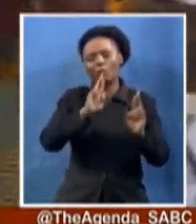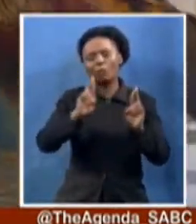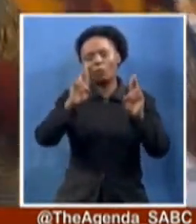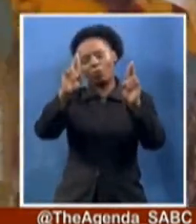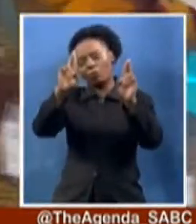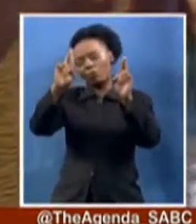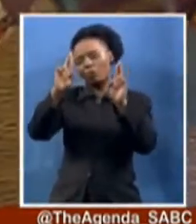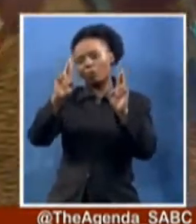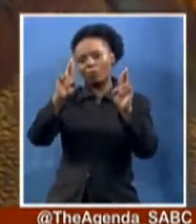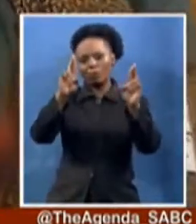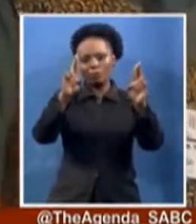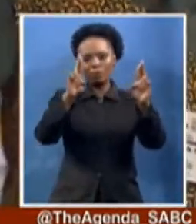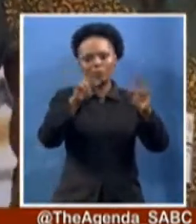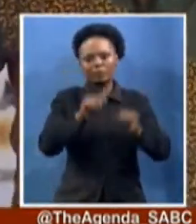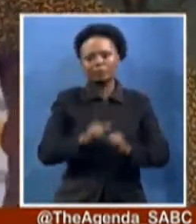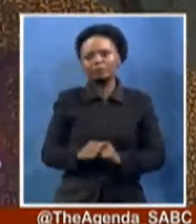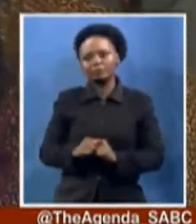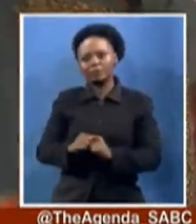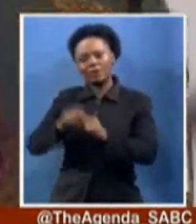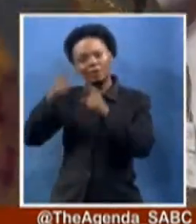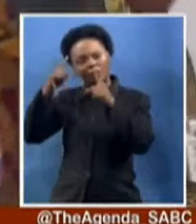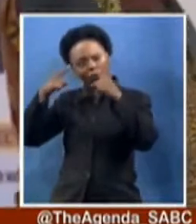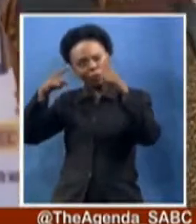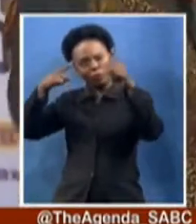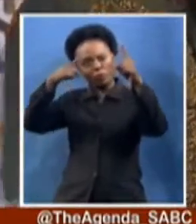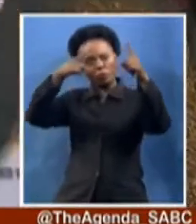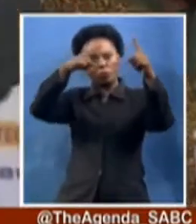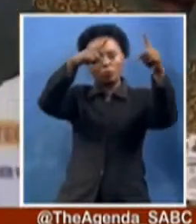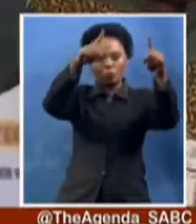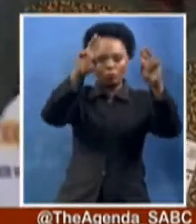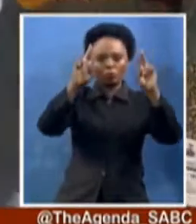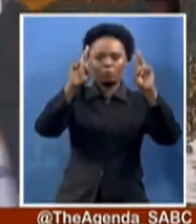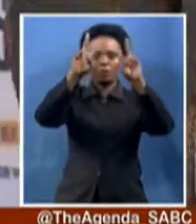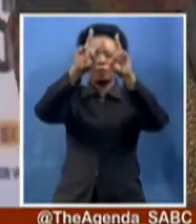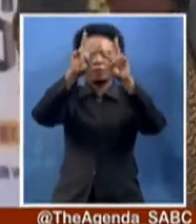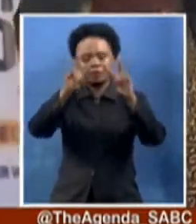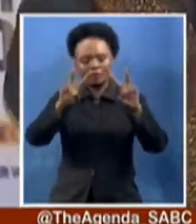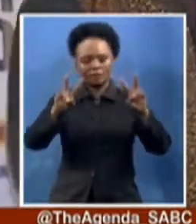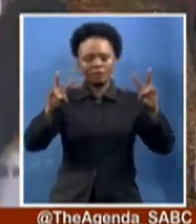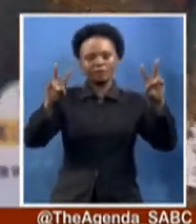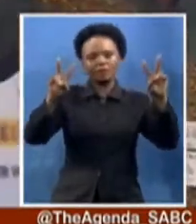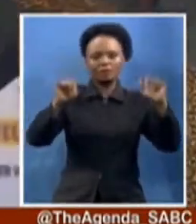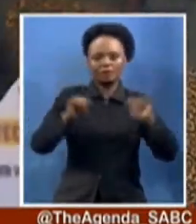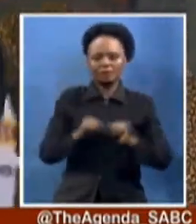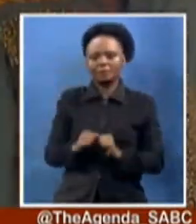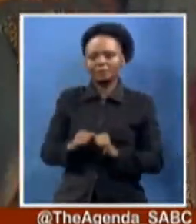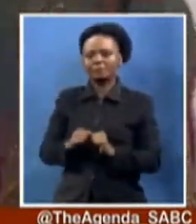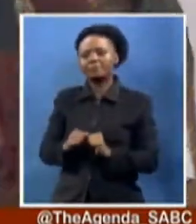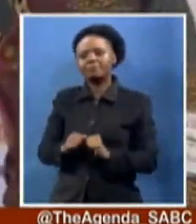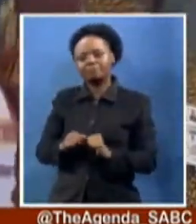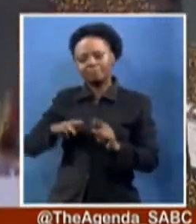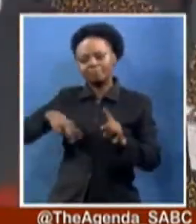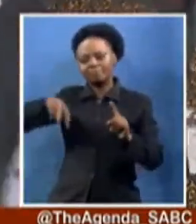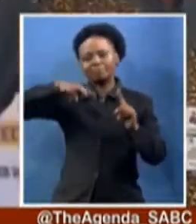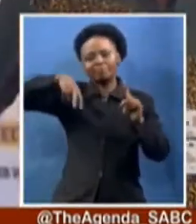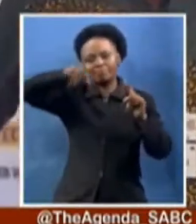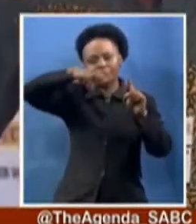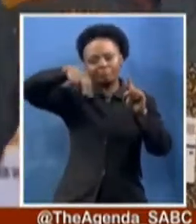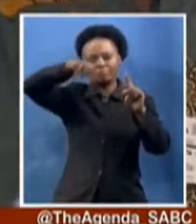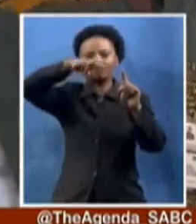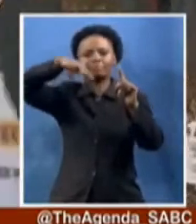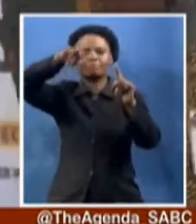a journey of peace. It was a journey to dream. It